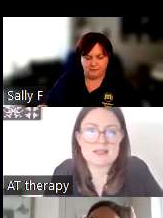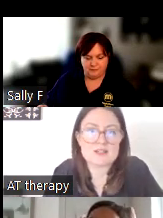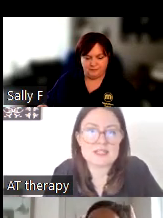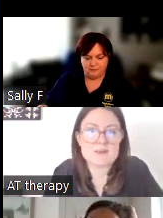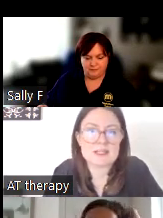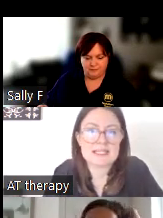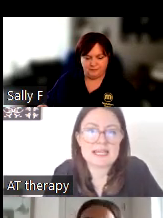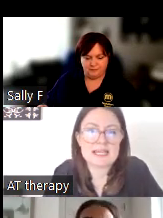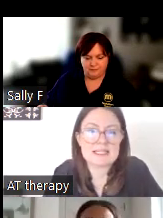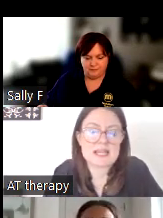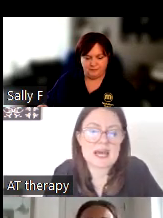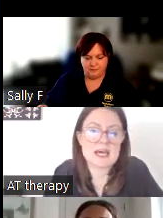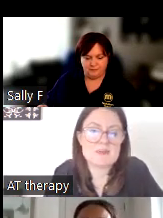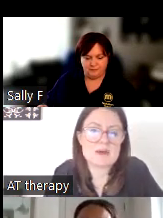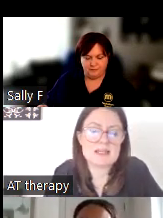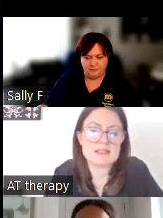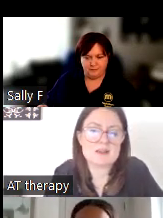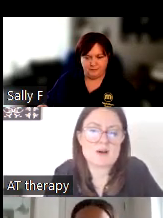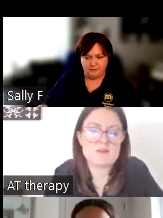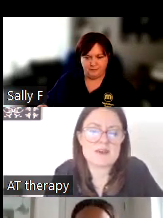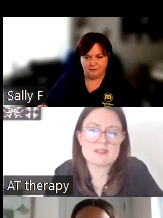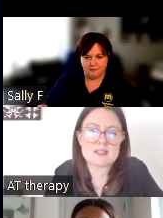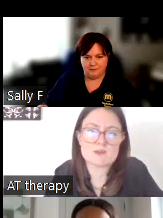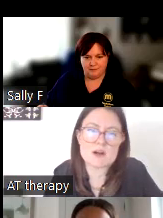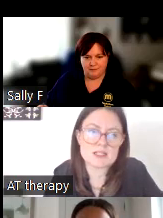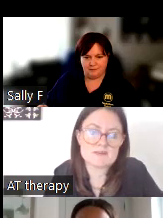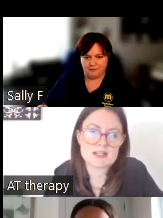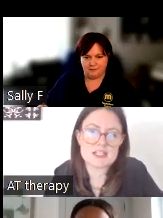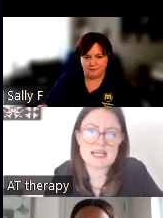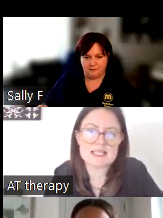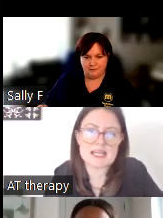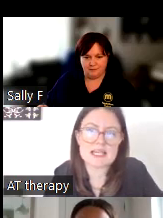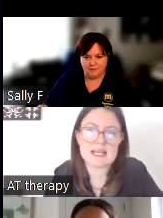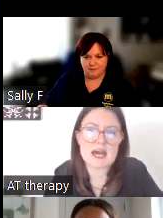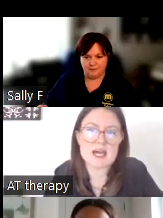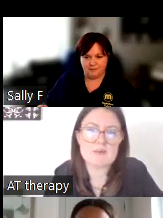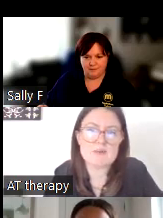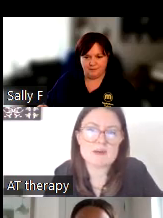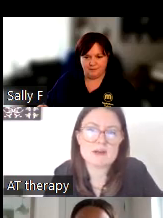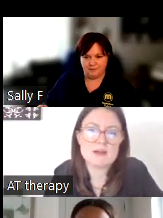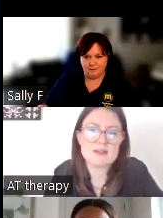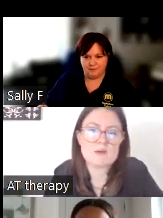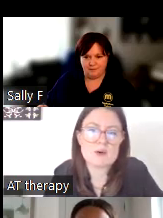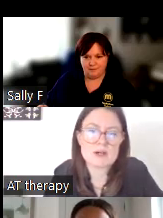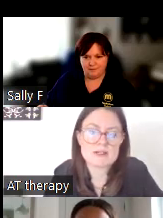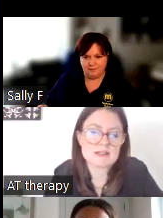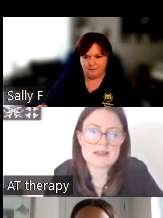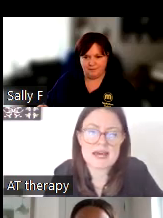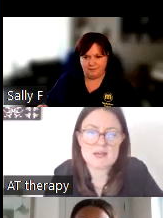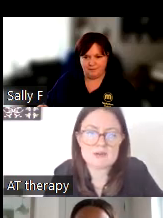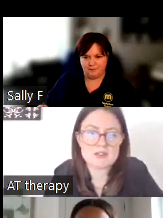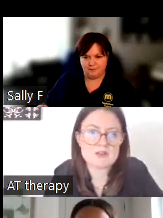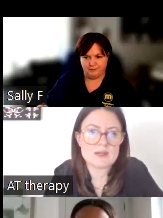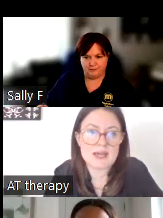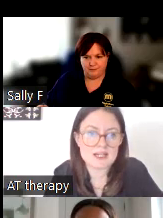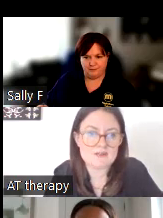varying literacy abilities, and there's a lot of emphasis put on differentiating their work so that they're